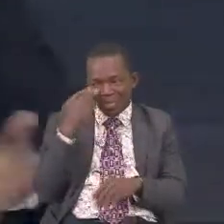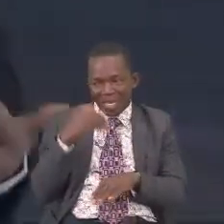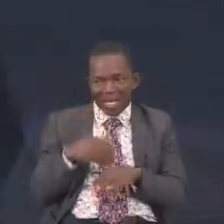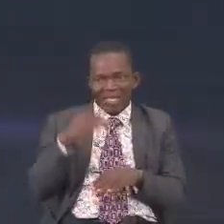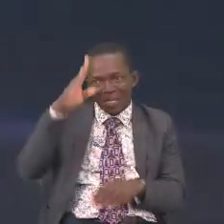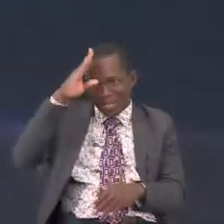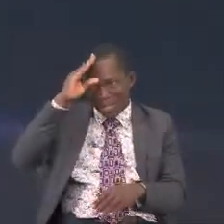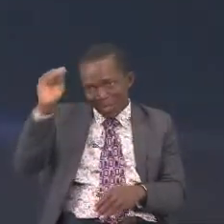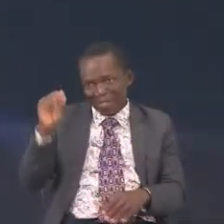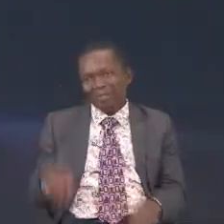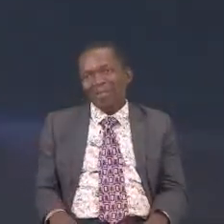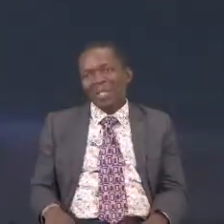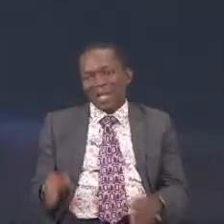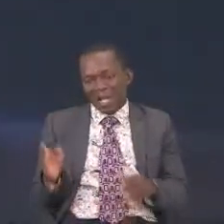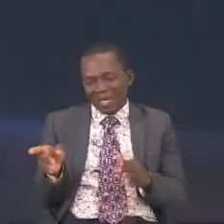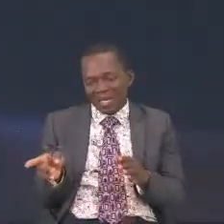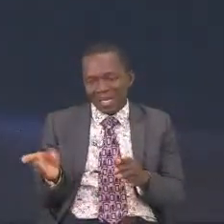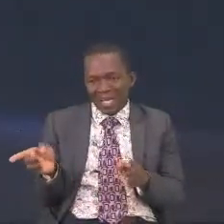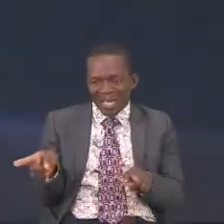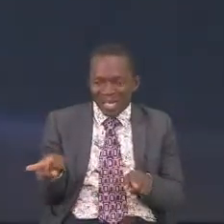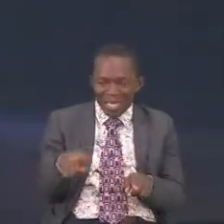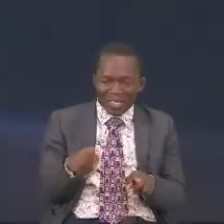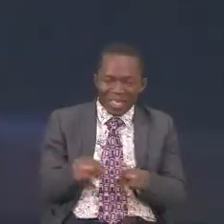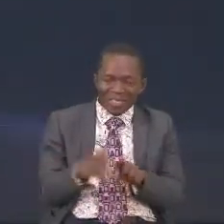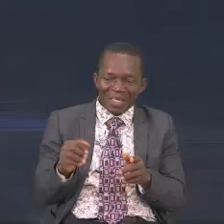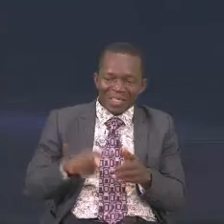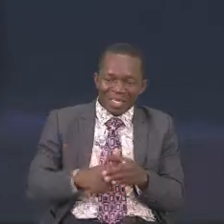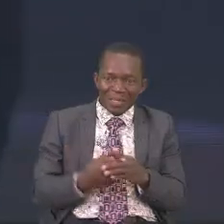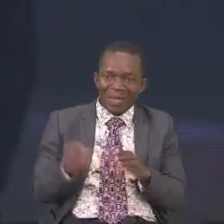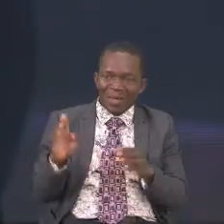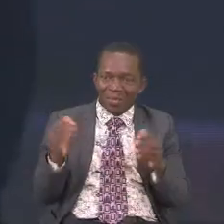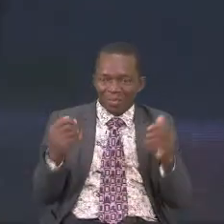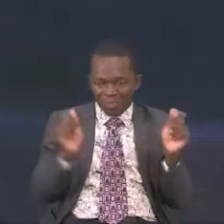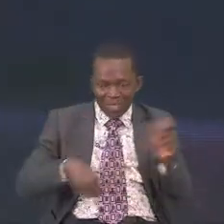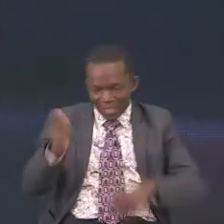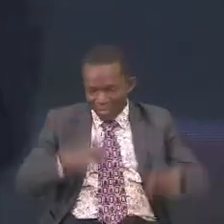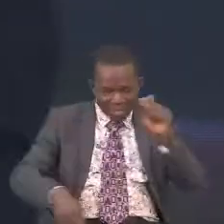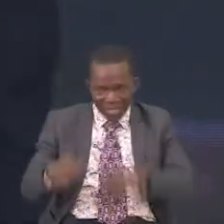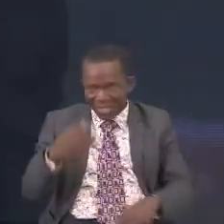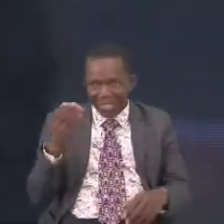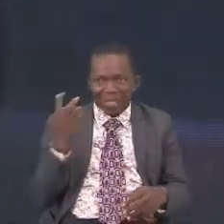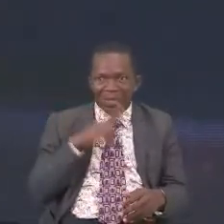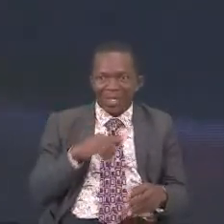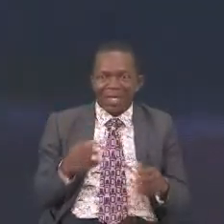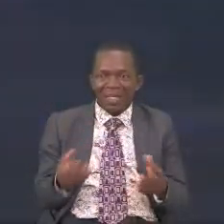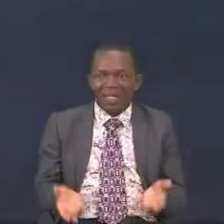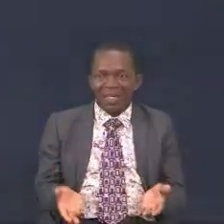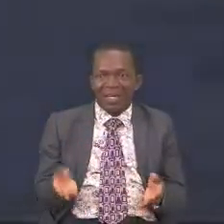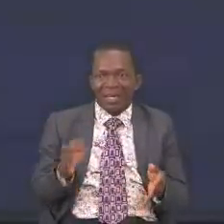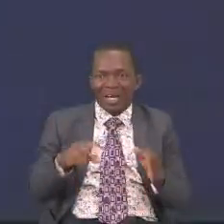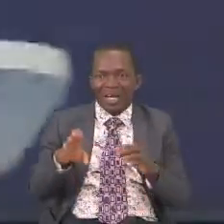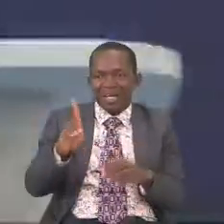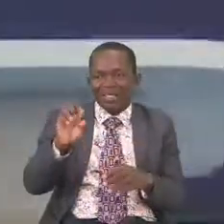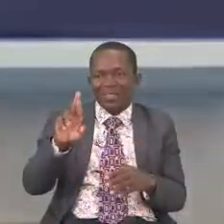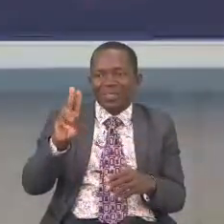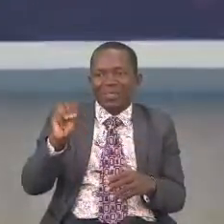as they were beating their drums and incantations and all that, lifted up from the ground, literally, and floated